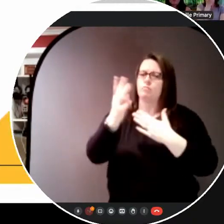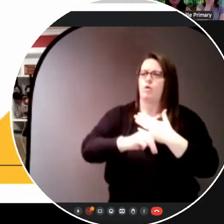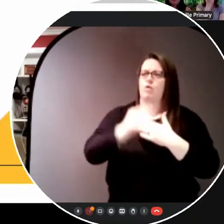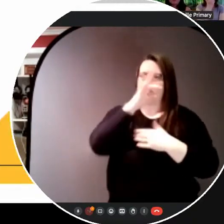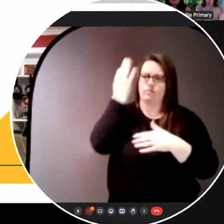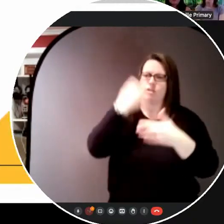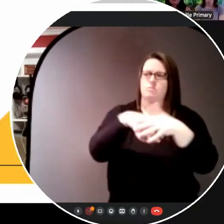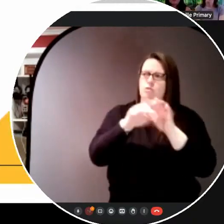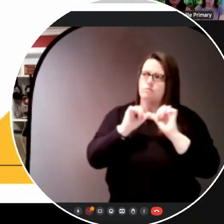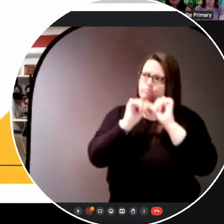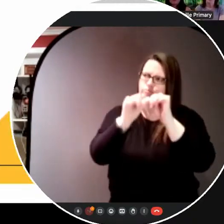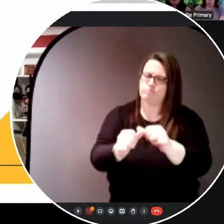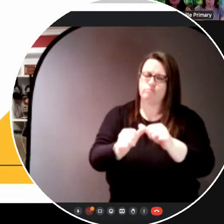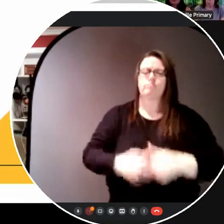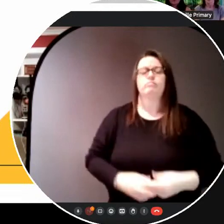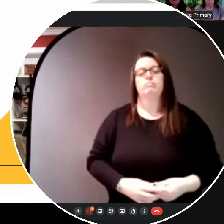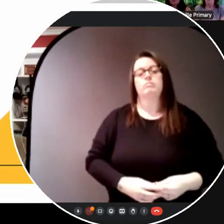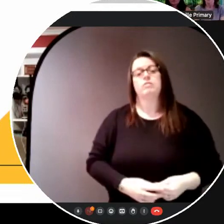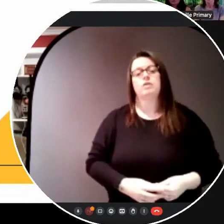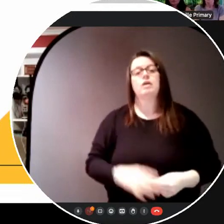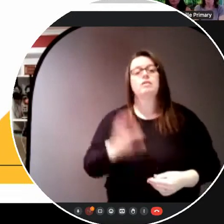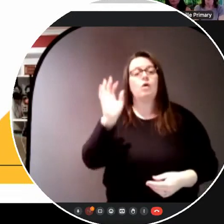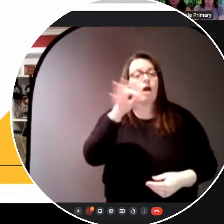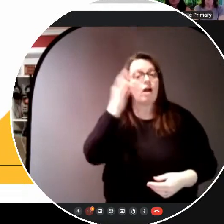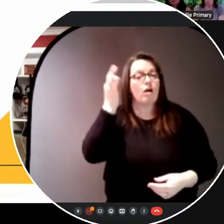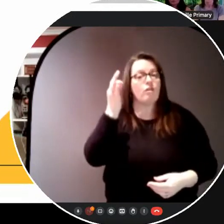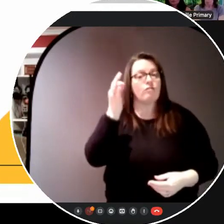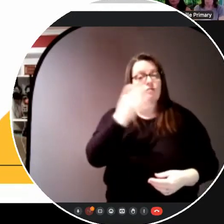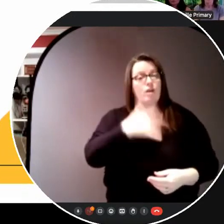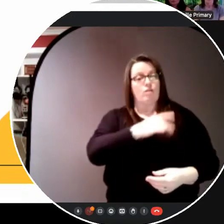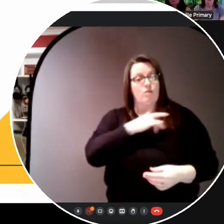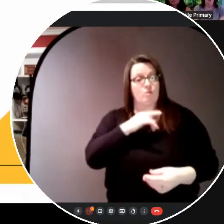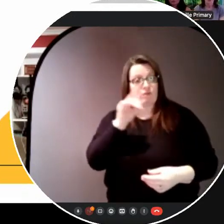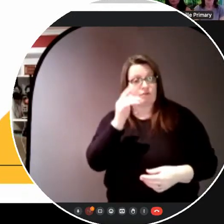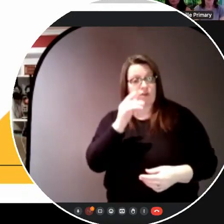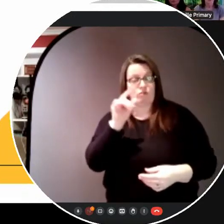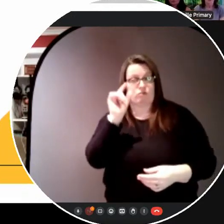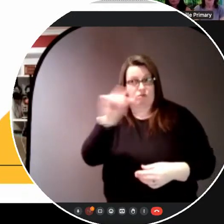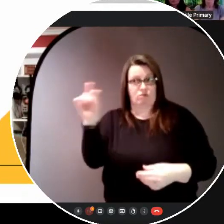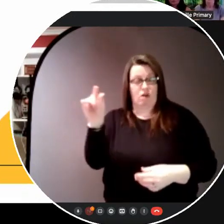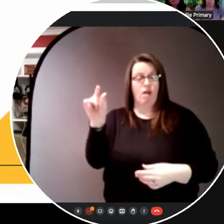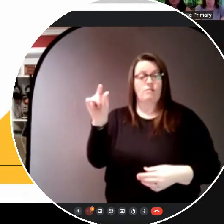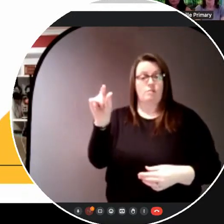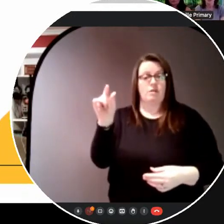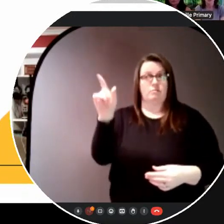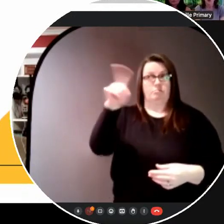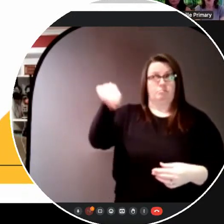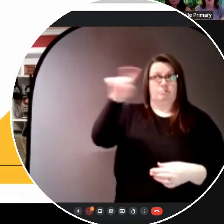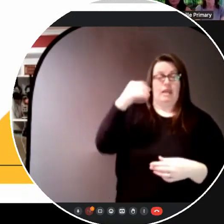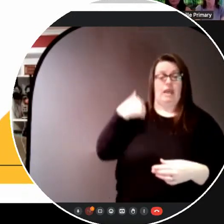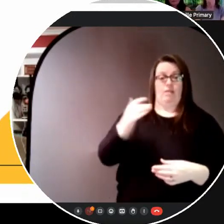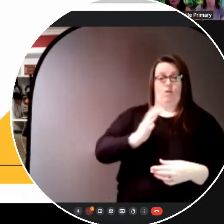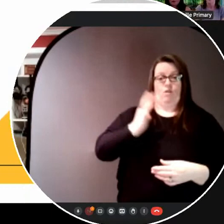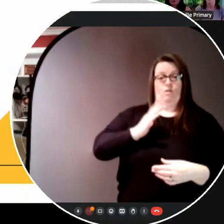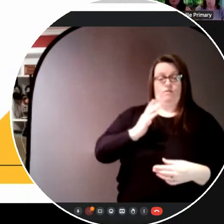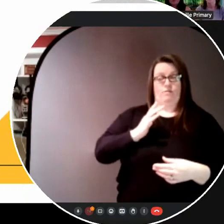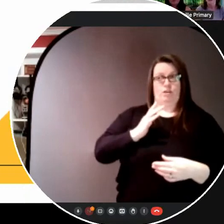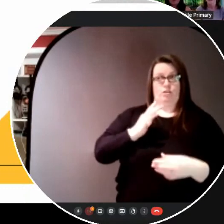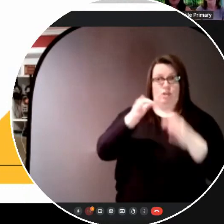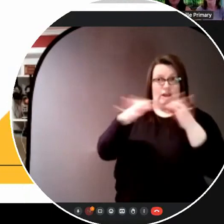The federal and provincial government have the official languages education program